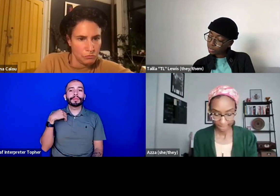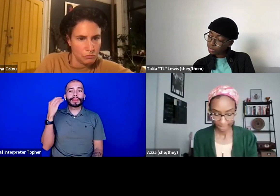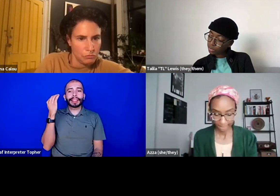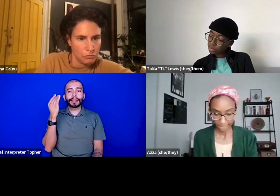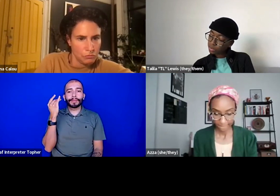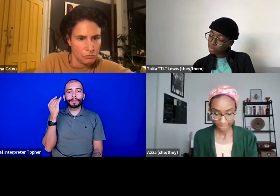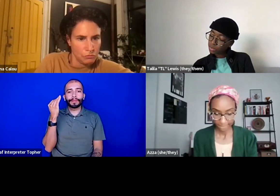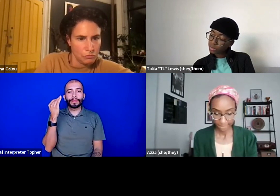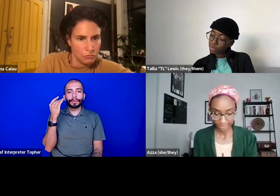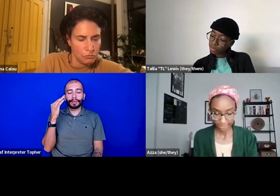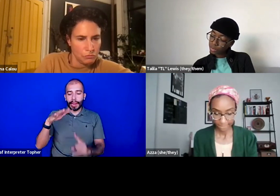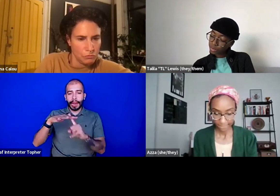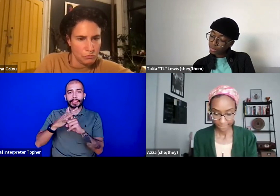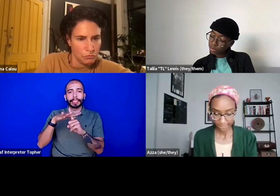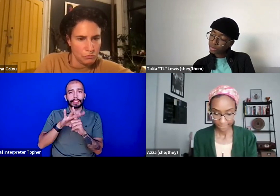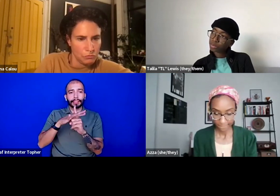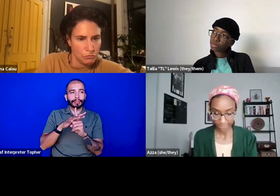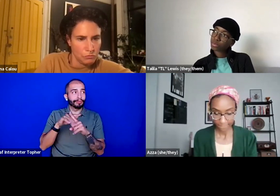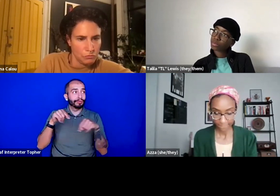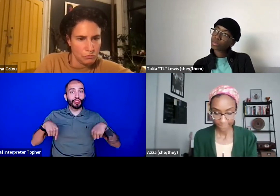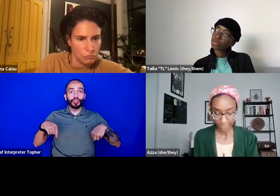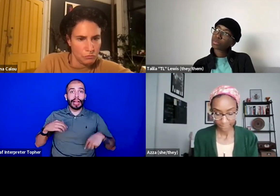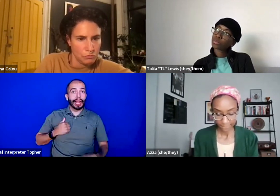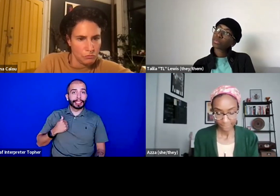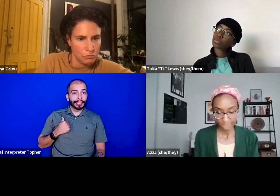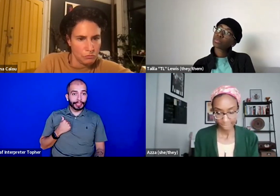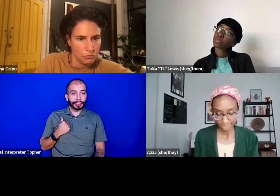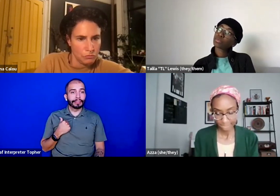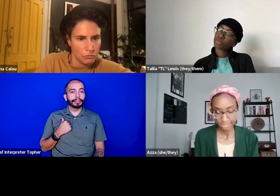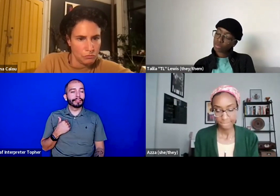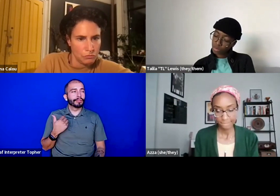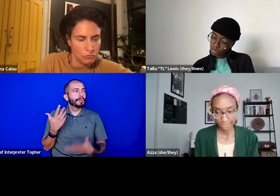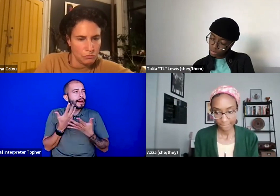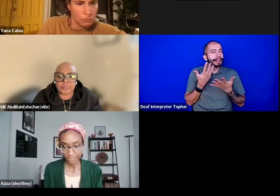that means in sort of like an institutional academic relationship, right?